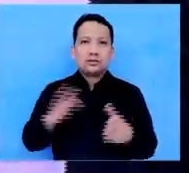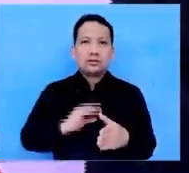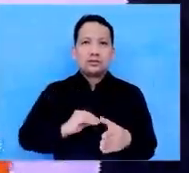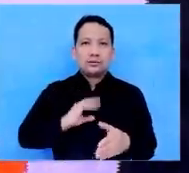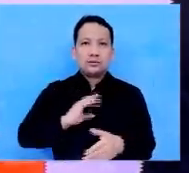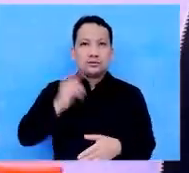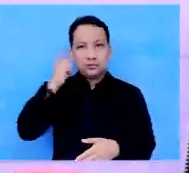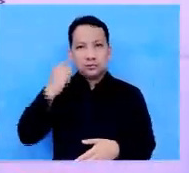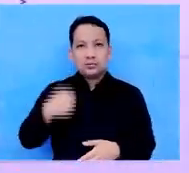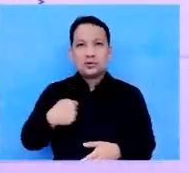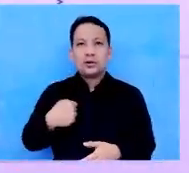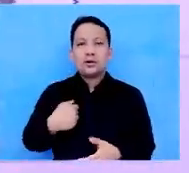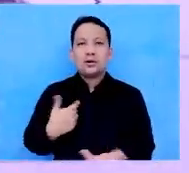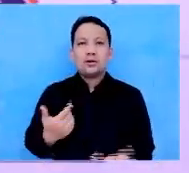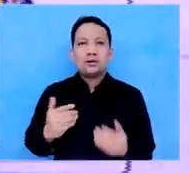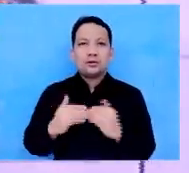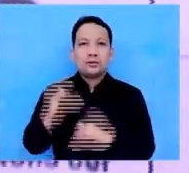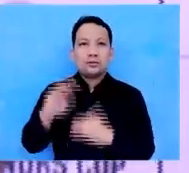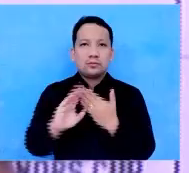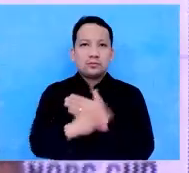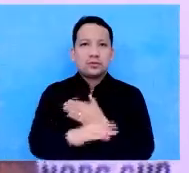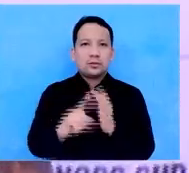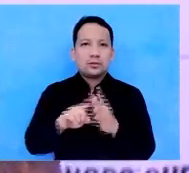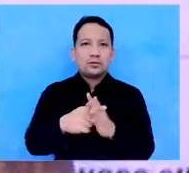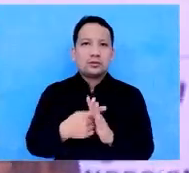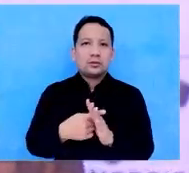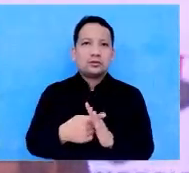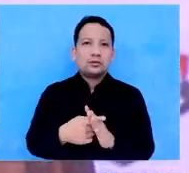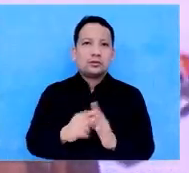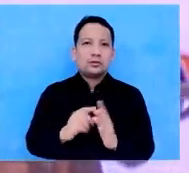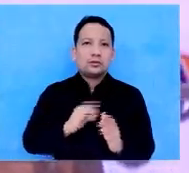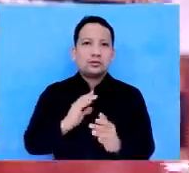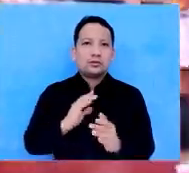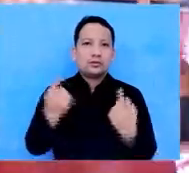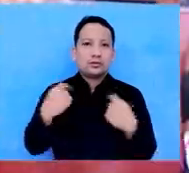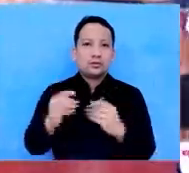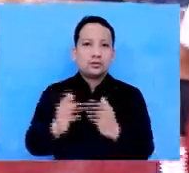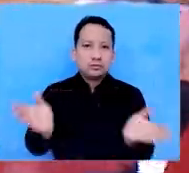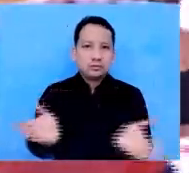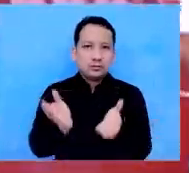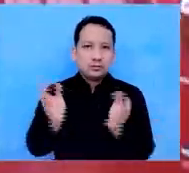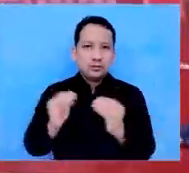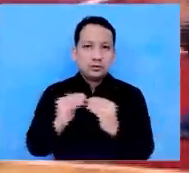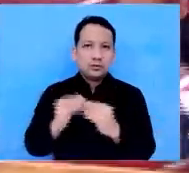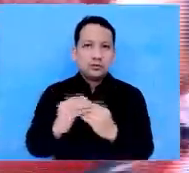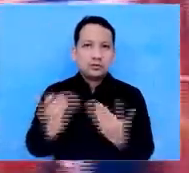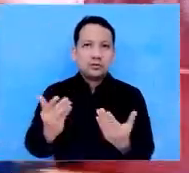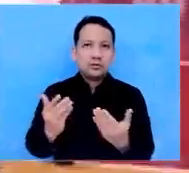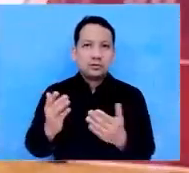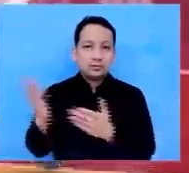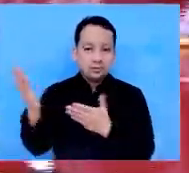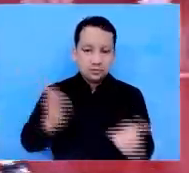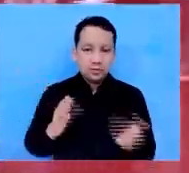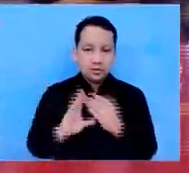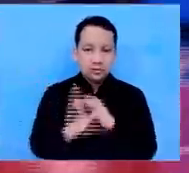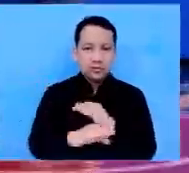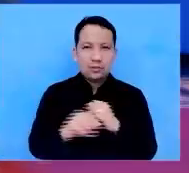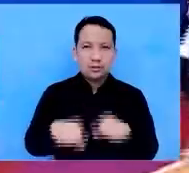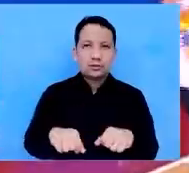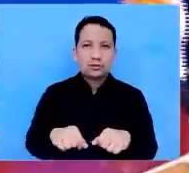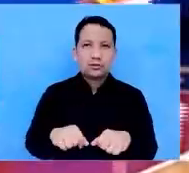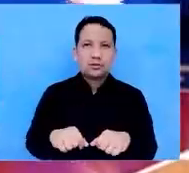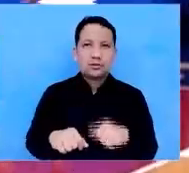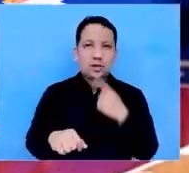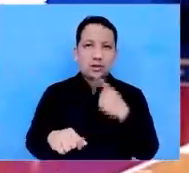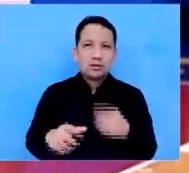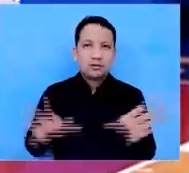us, me coming in the beginning. We just try to encourage each other. Bringing me back is a blessing. Even though we didn't finish the